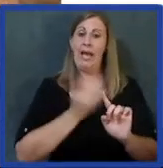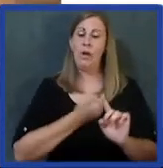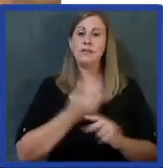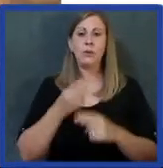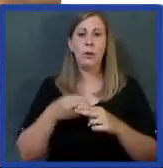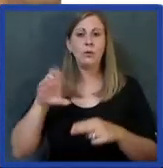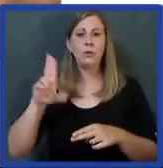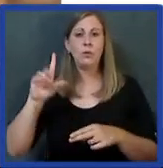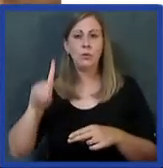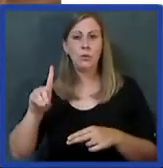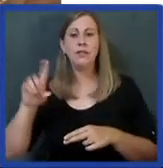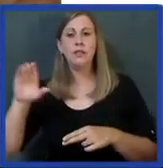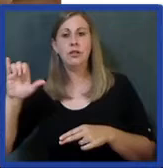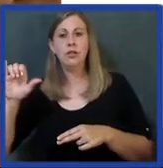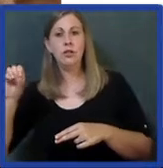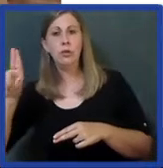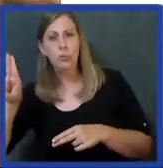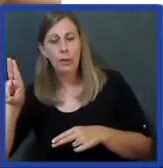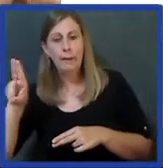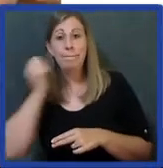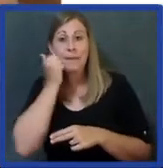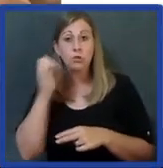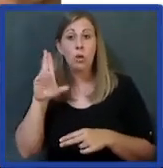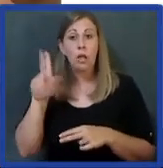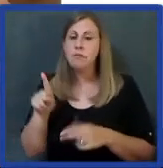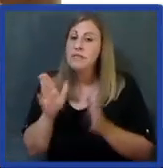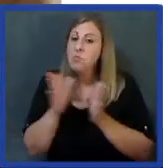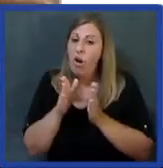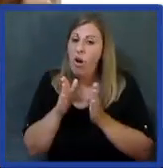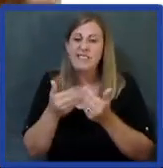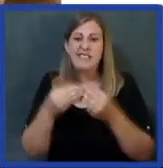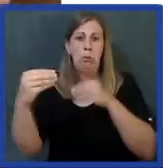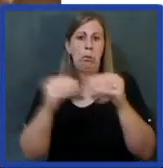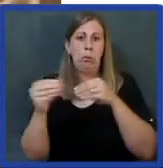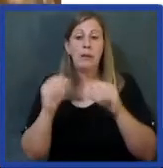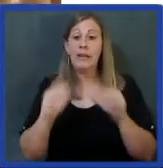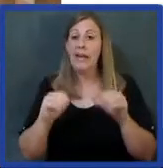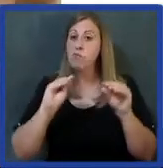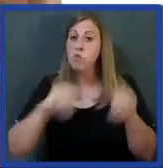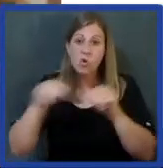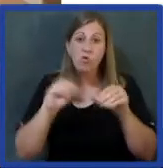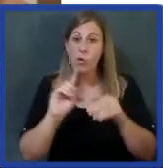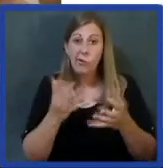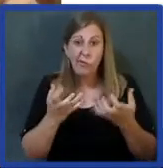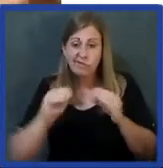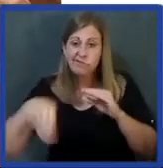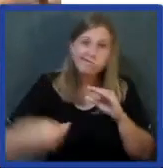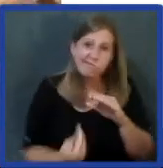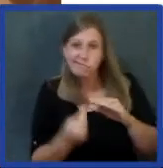is extremely small, it is extremely flexible, you can move it how you want it to